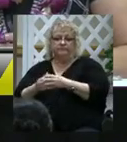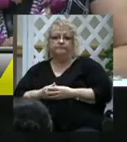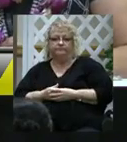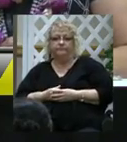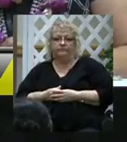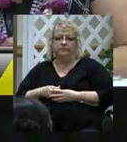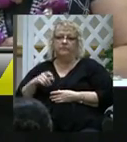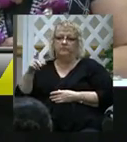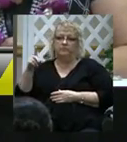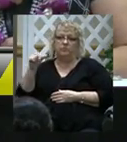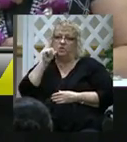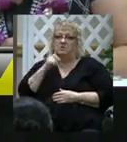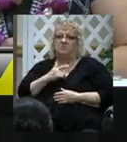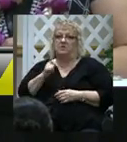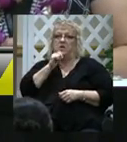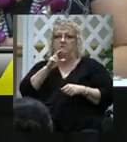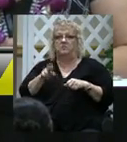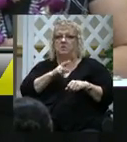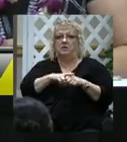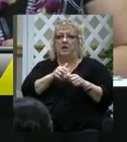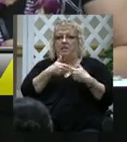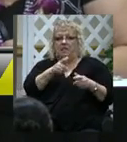So no, we don't practice it.